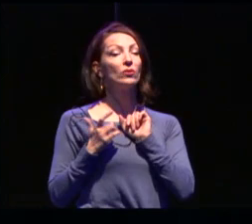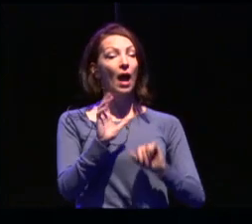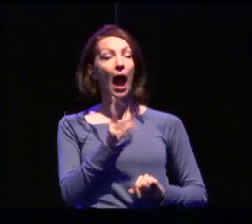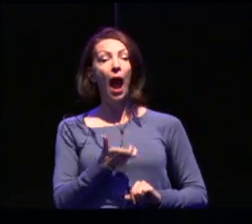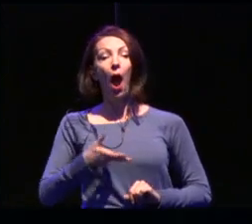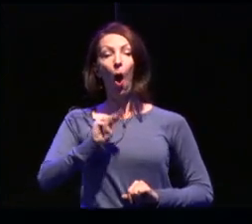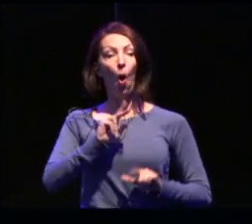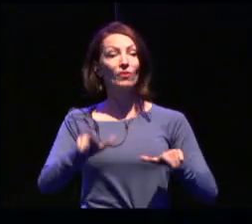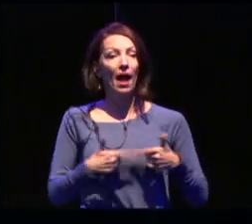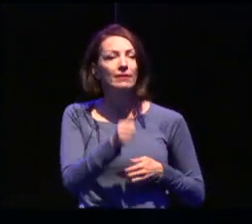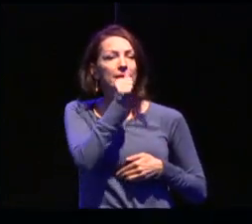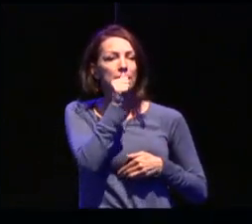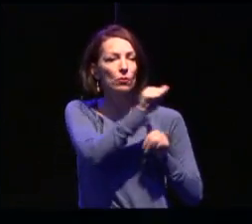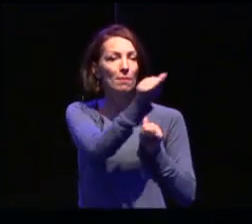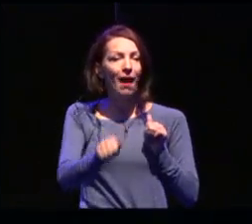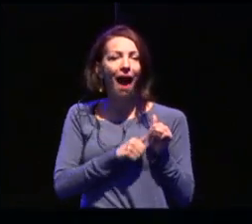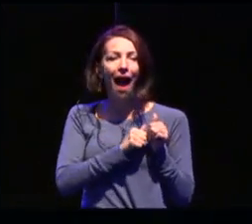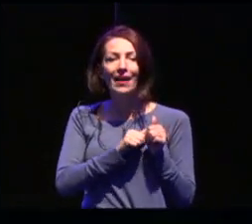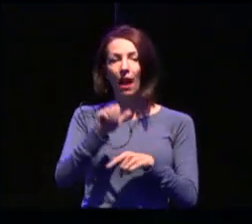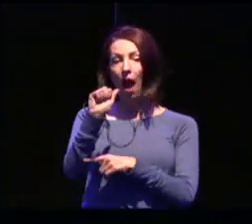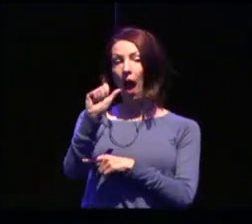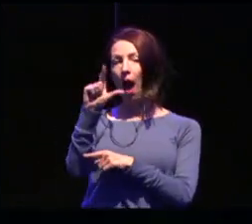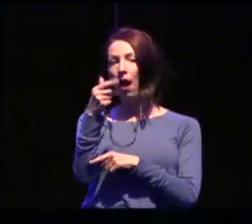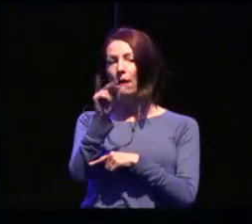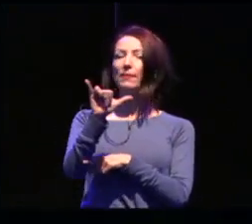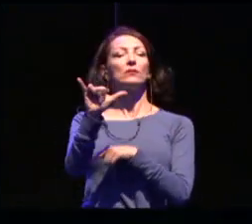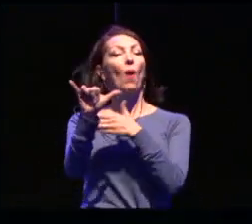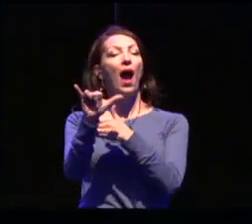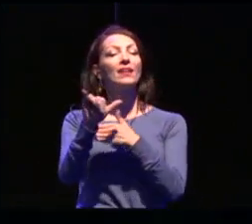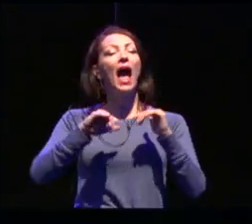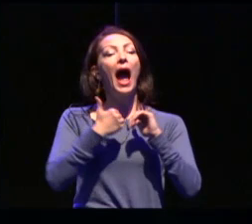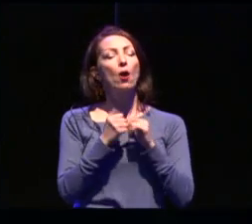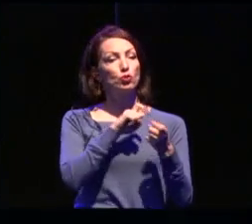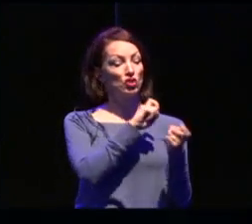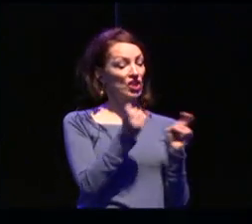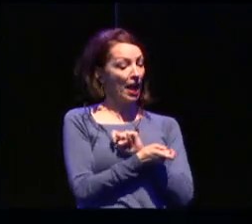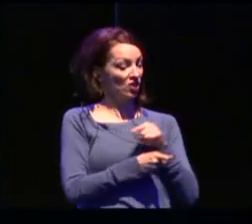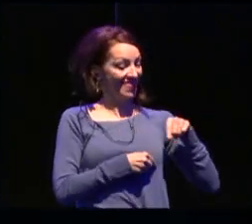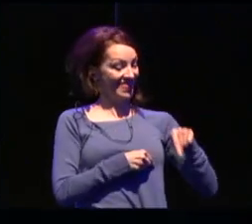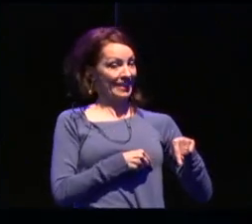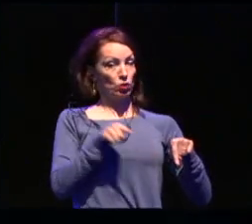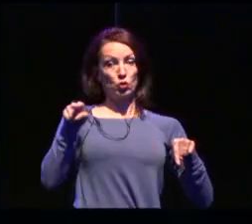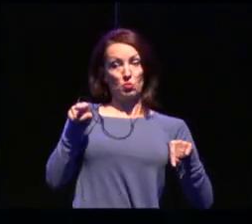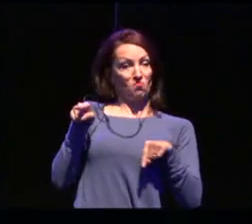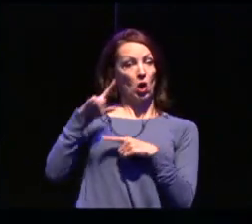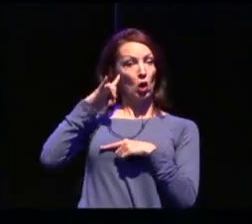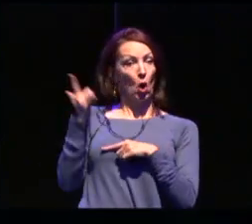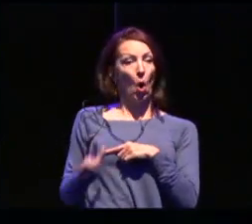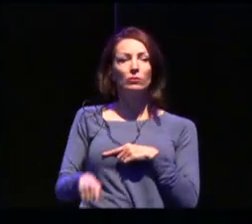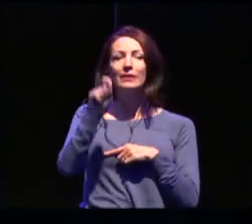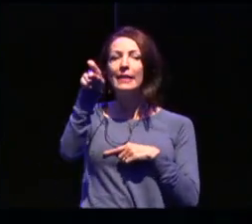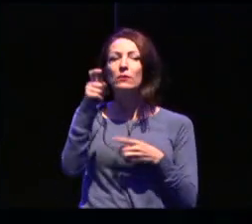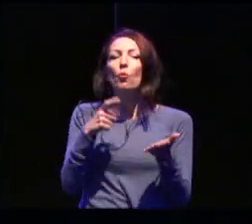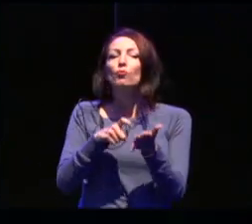secret of alchemy is this. In order for an alchemist to transmute lead to gold, there has to be a little